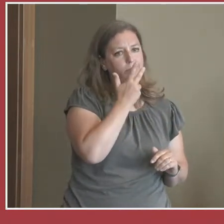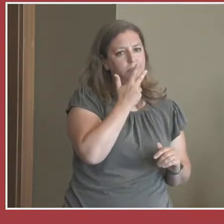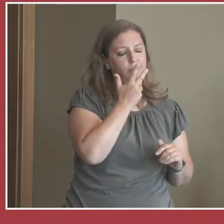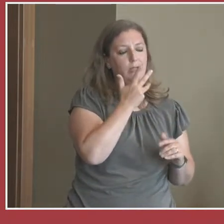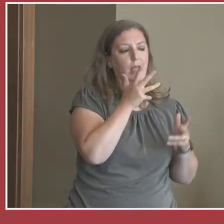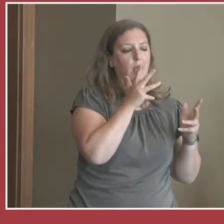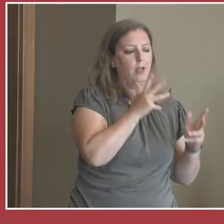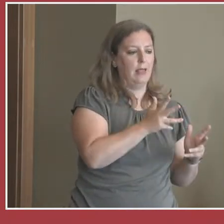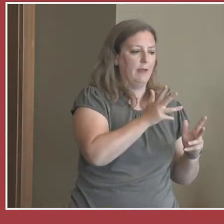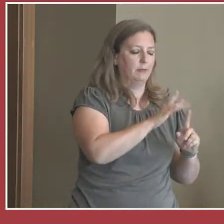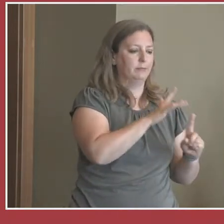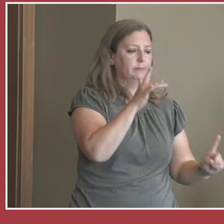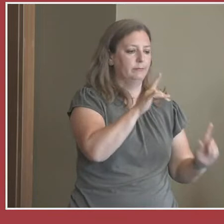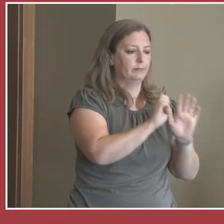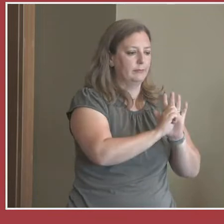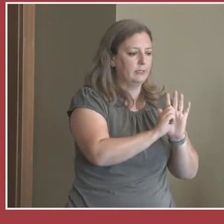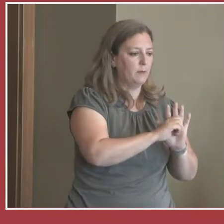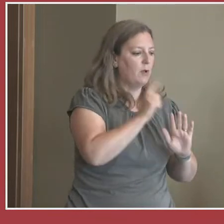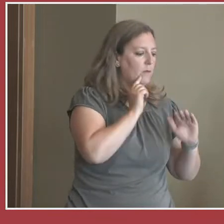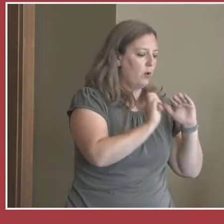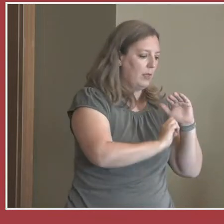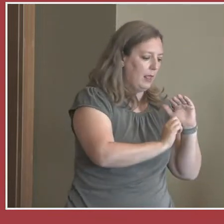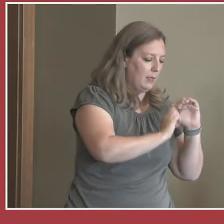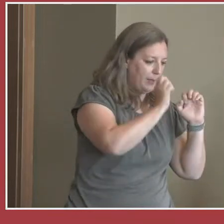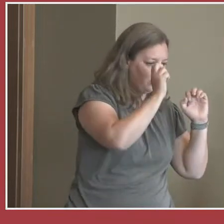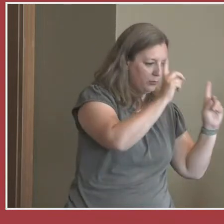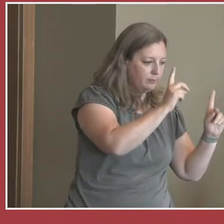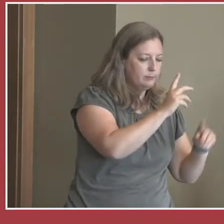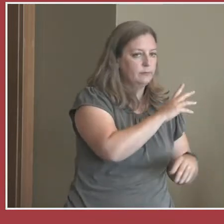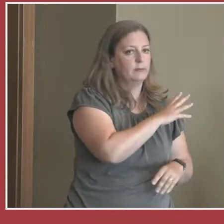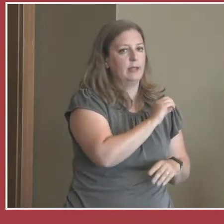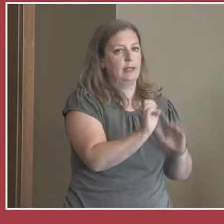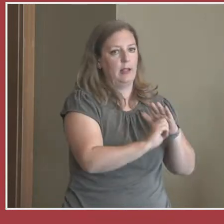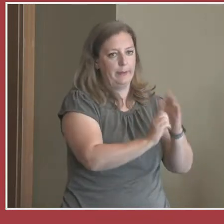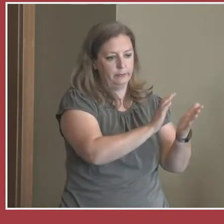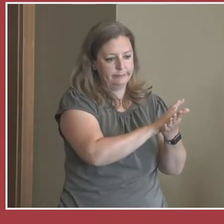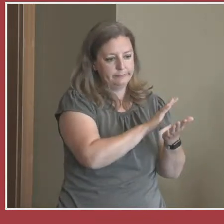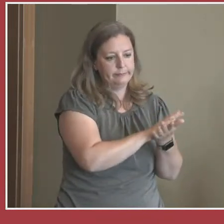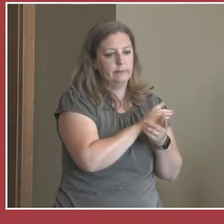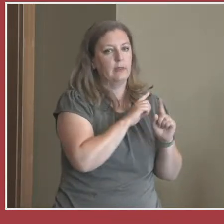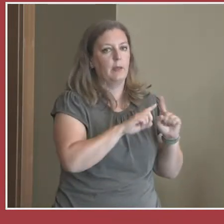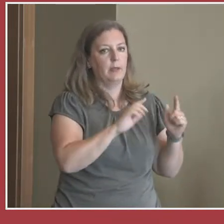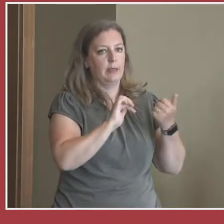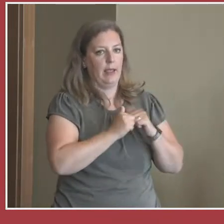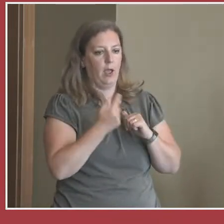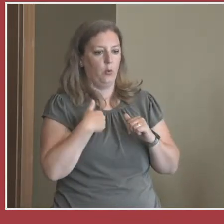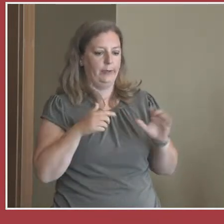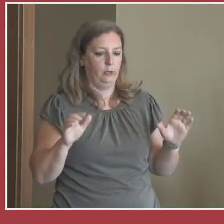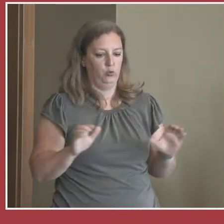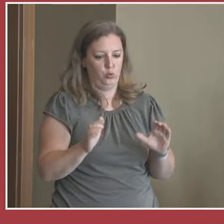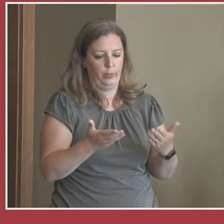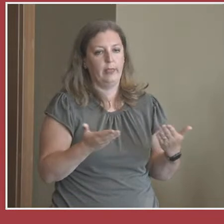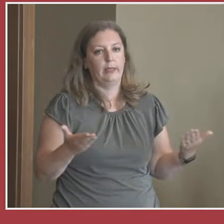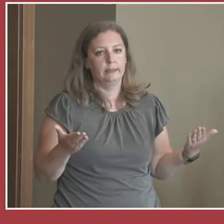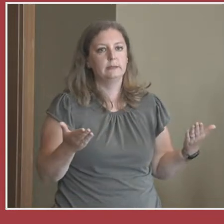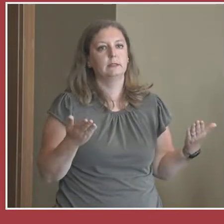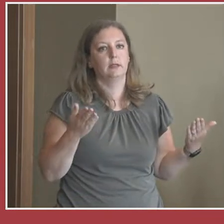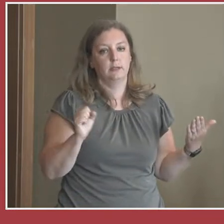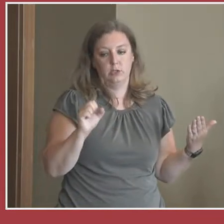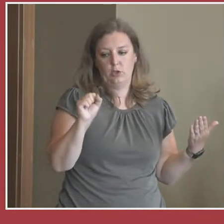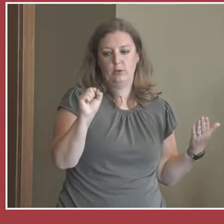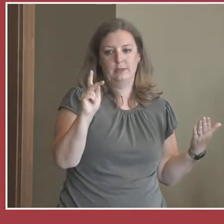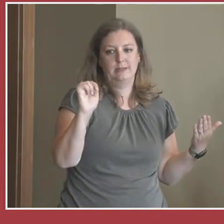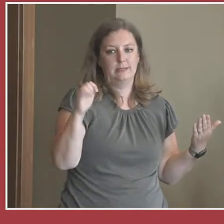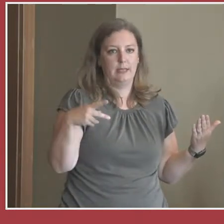our elementary education departments, in our elementary schools, but in how we do things. And so